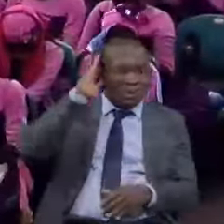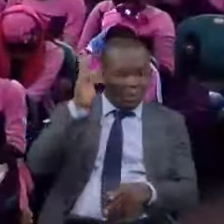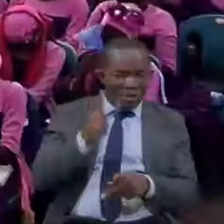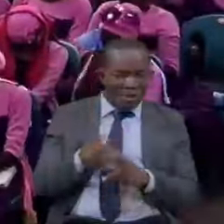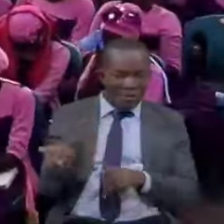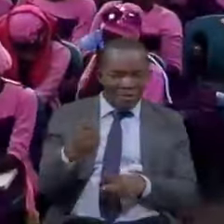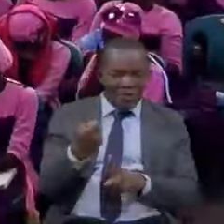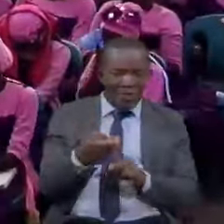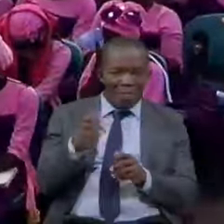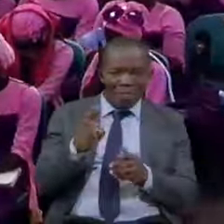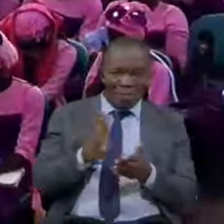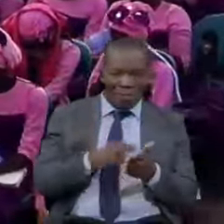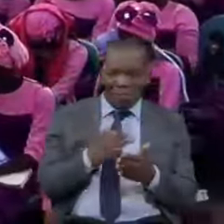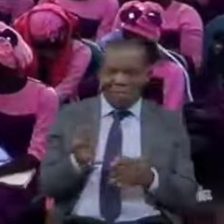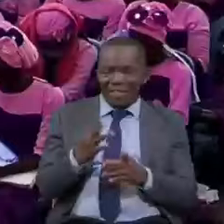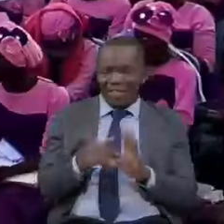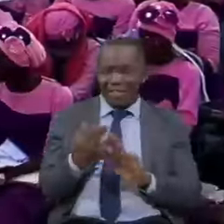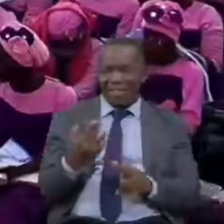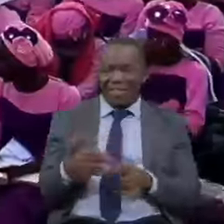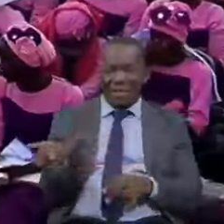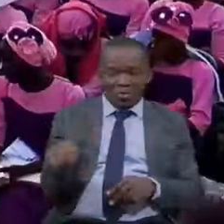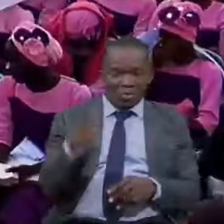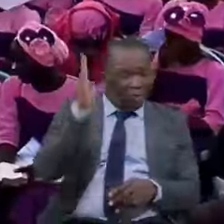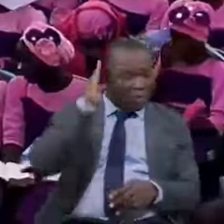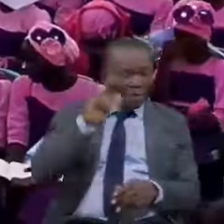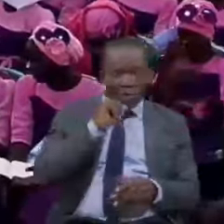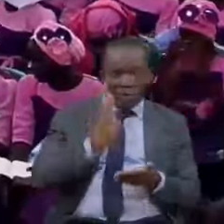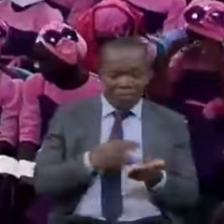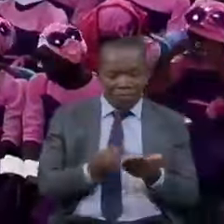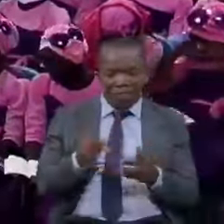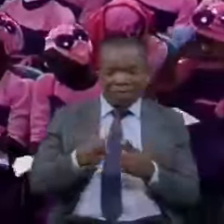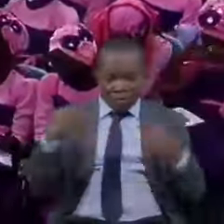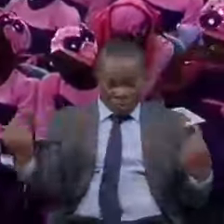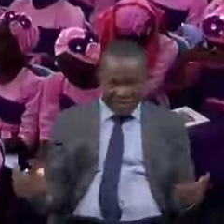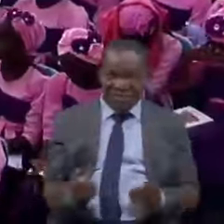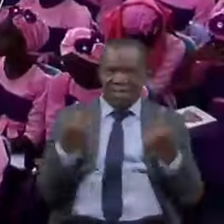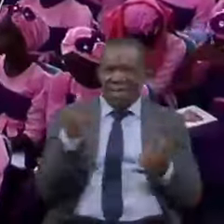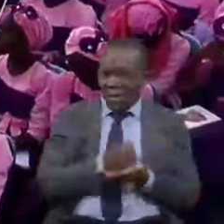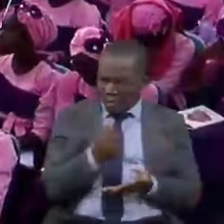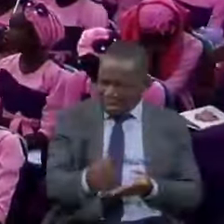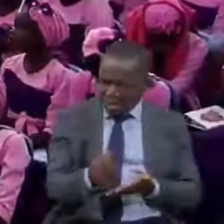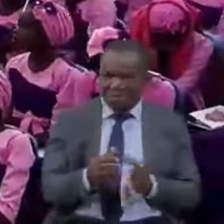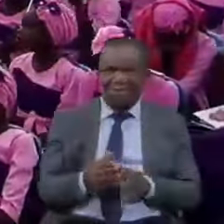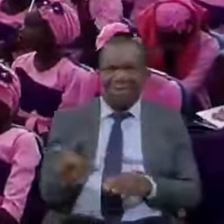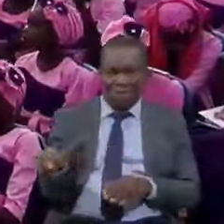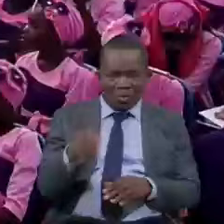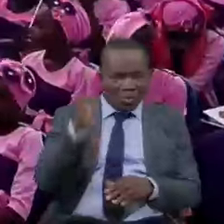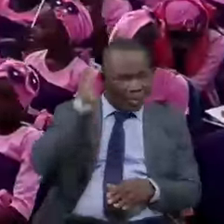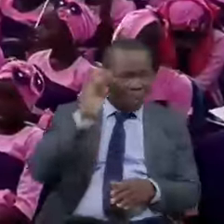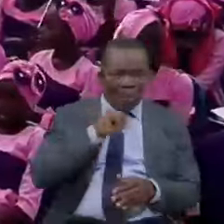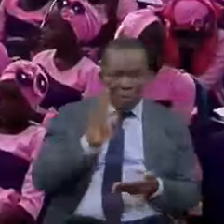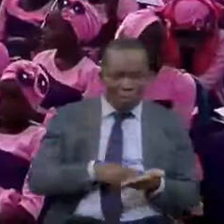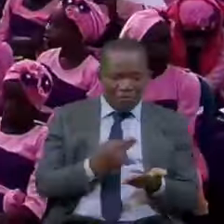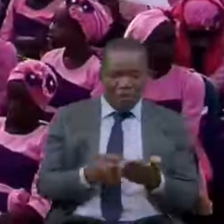into sin. Amen. Amen. You will not fall into danger. Amen. You will